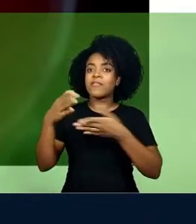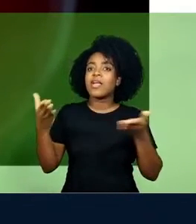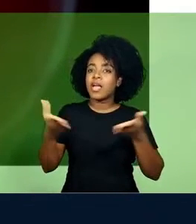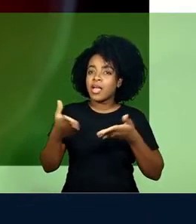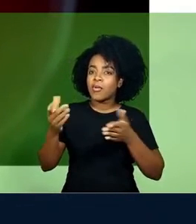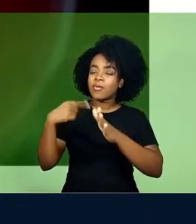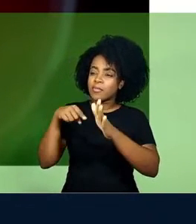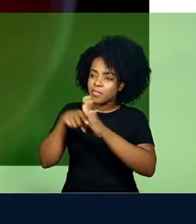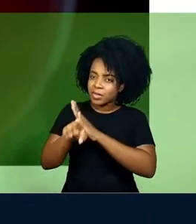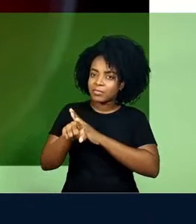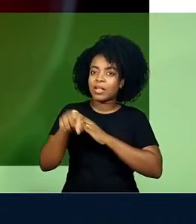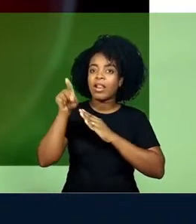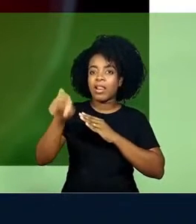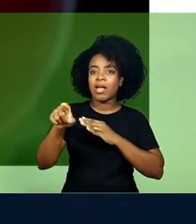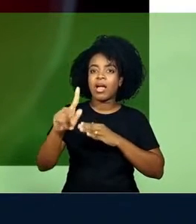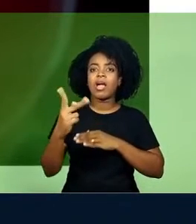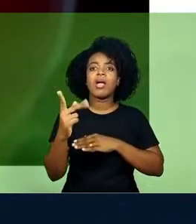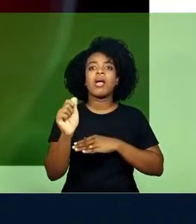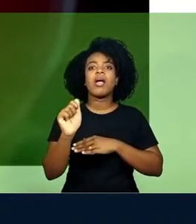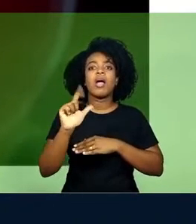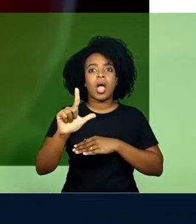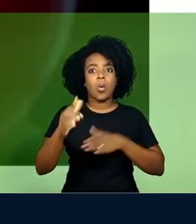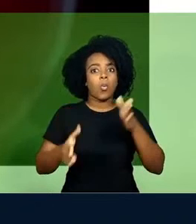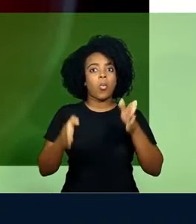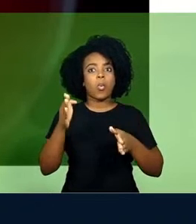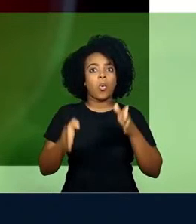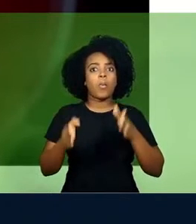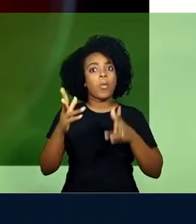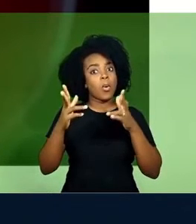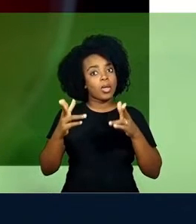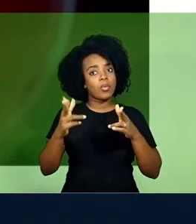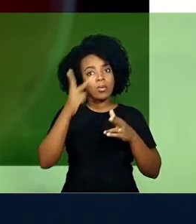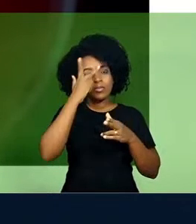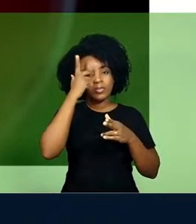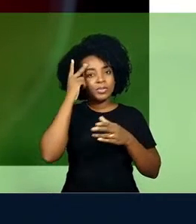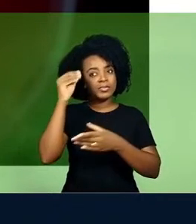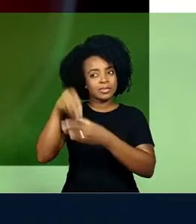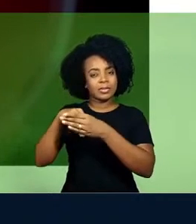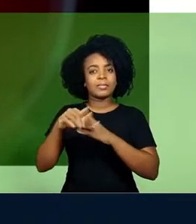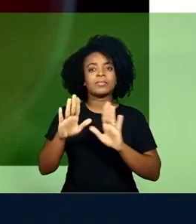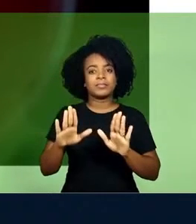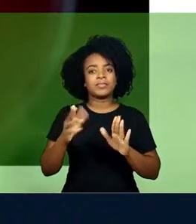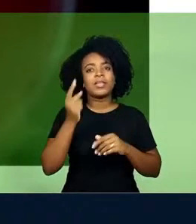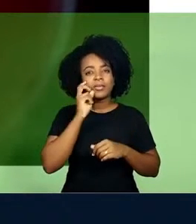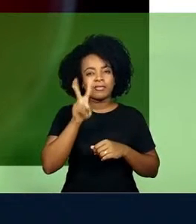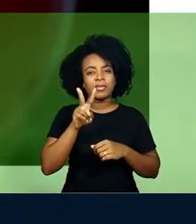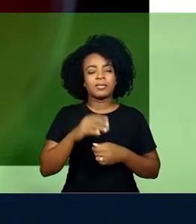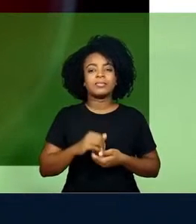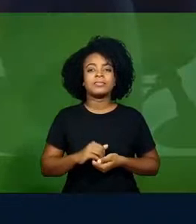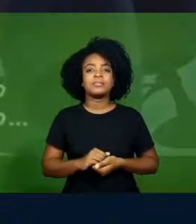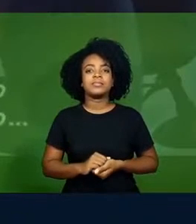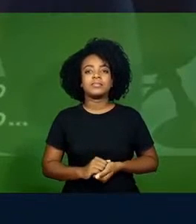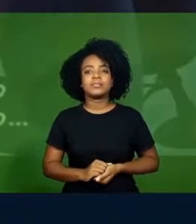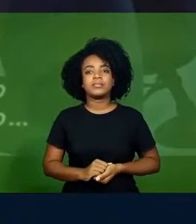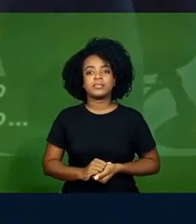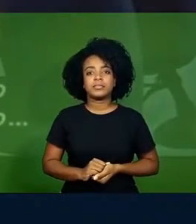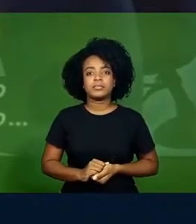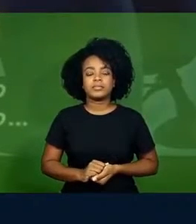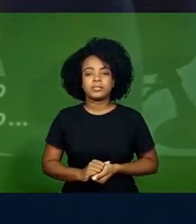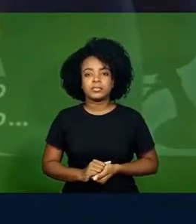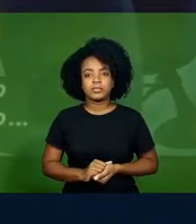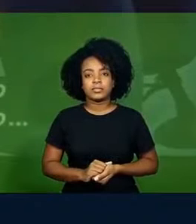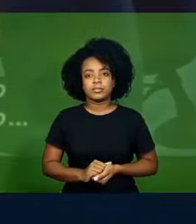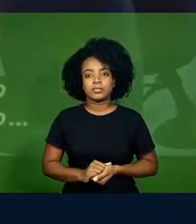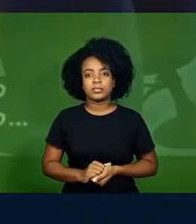o Hall 9000 como se fosse um dos tripulantes. Agora, assistam a entrevista. The sixth